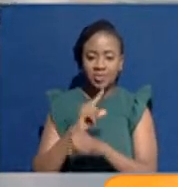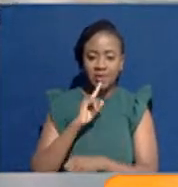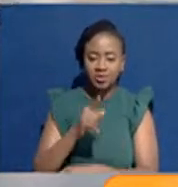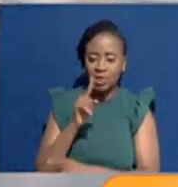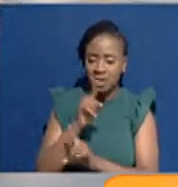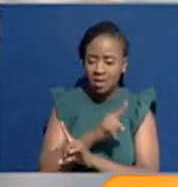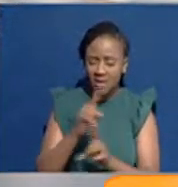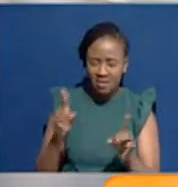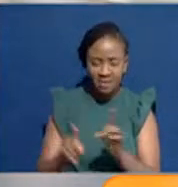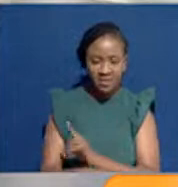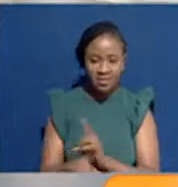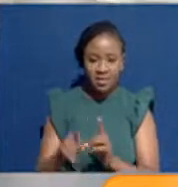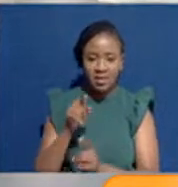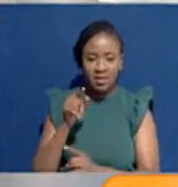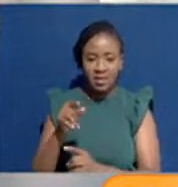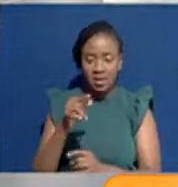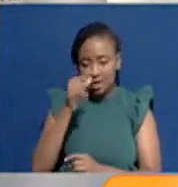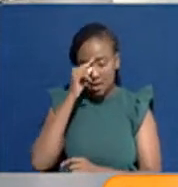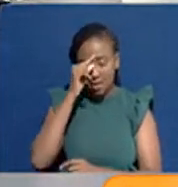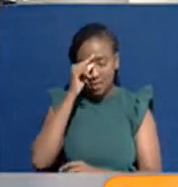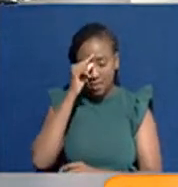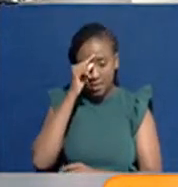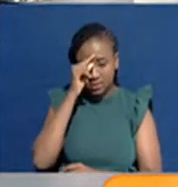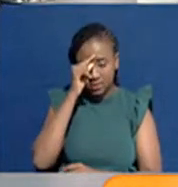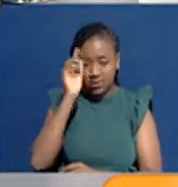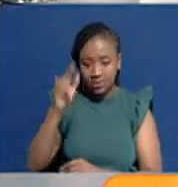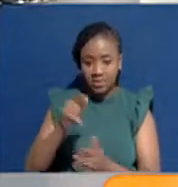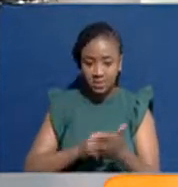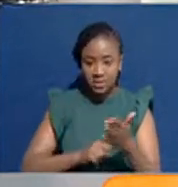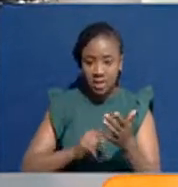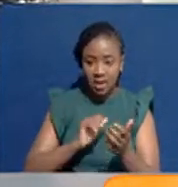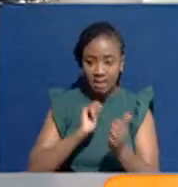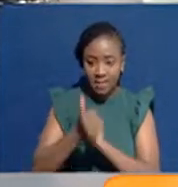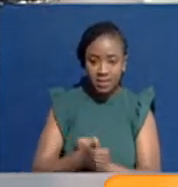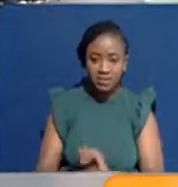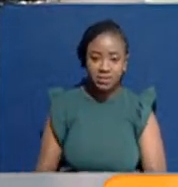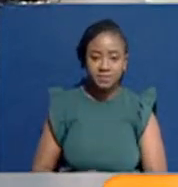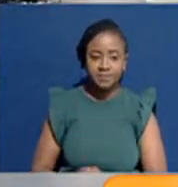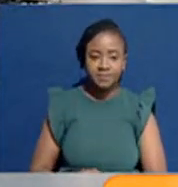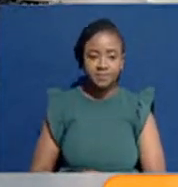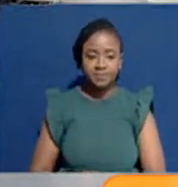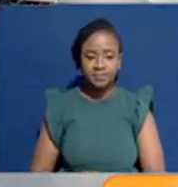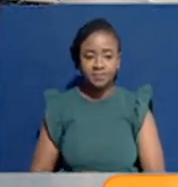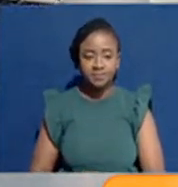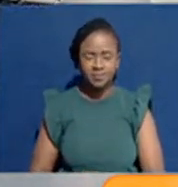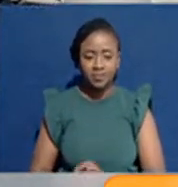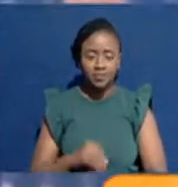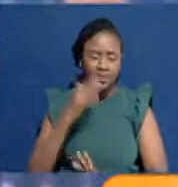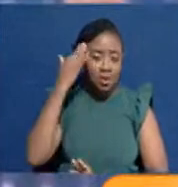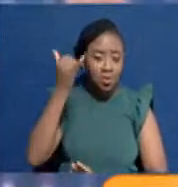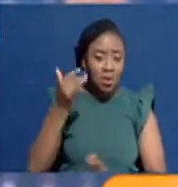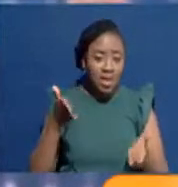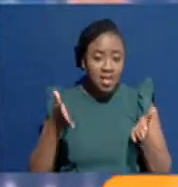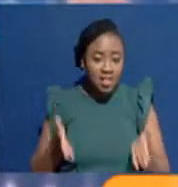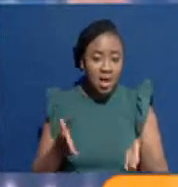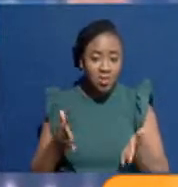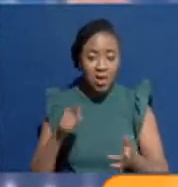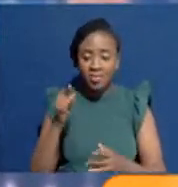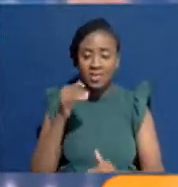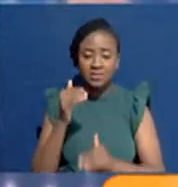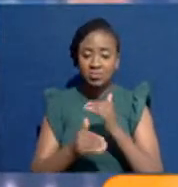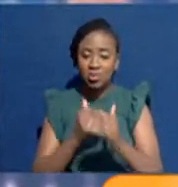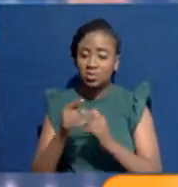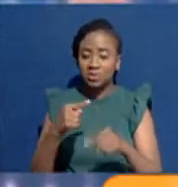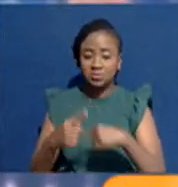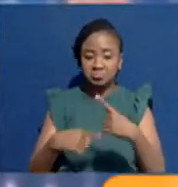every government business passes. As at it the is? Stage, no, at the stage I'm given. Because as it is right now, the process is already